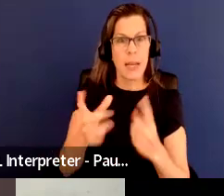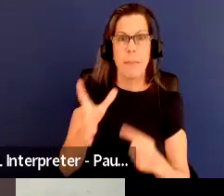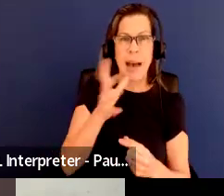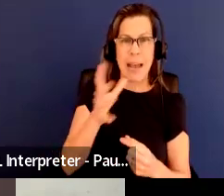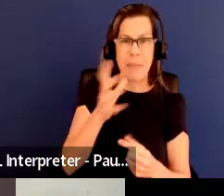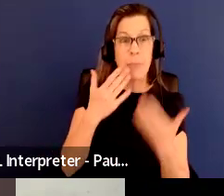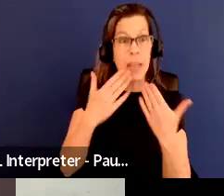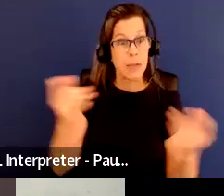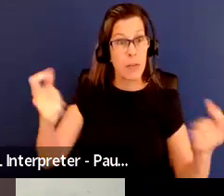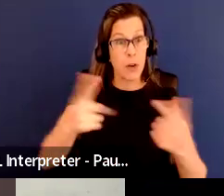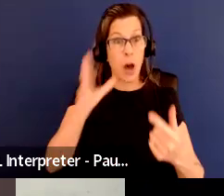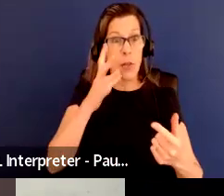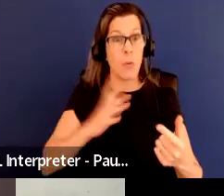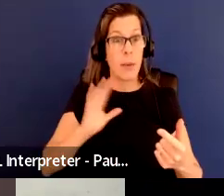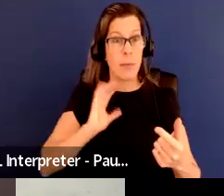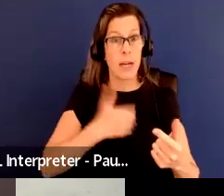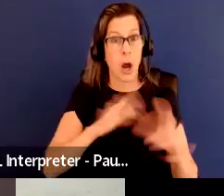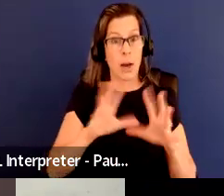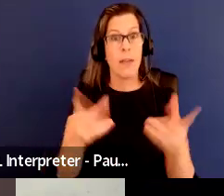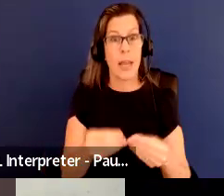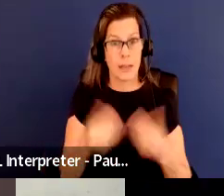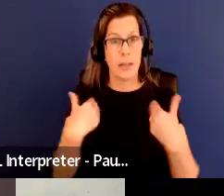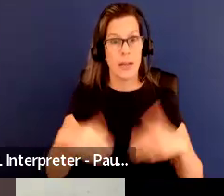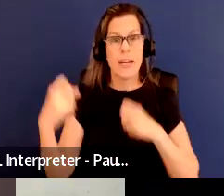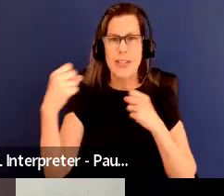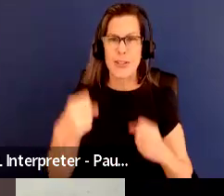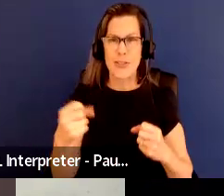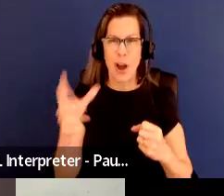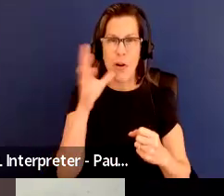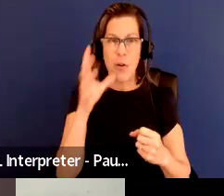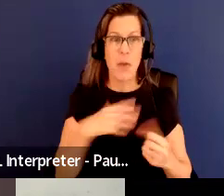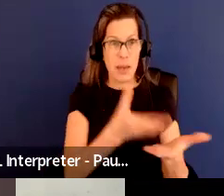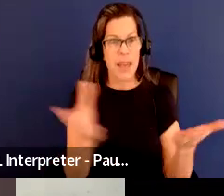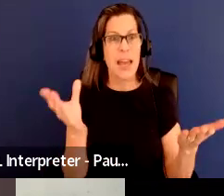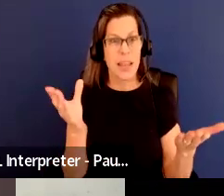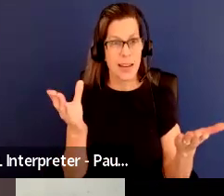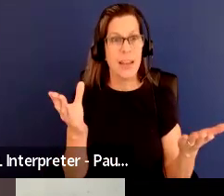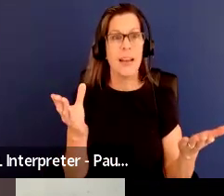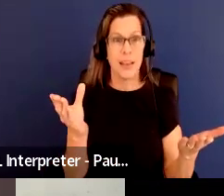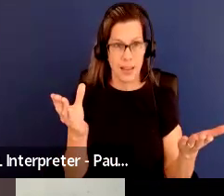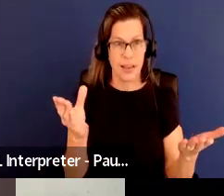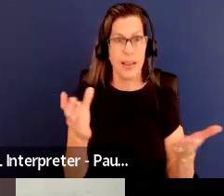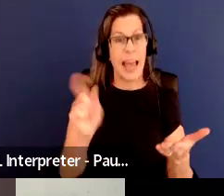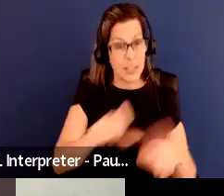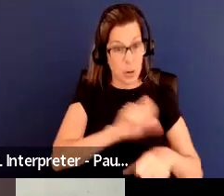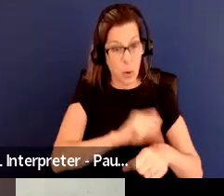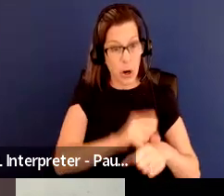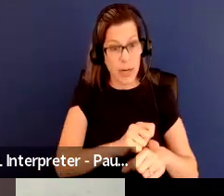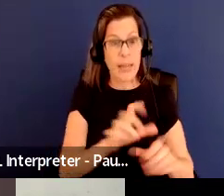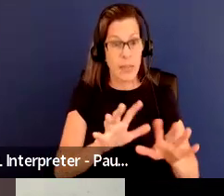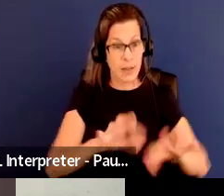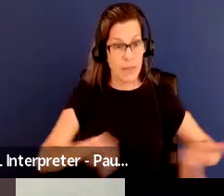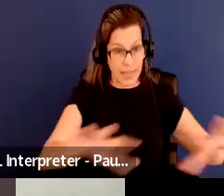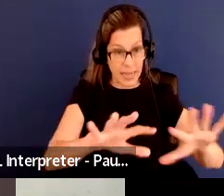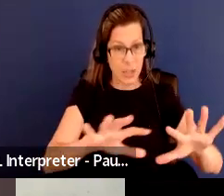all of the women in our families, such strong women who not only had to work in the fields, but raised